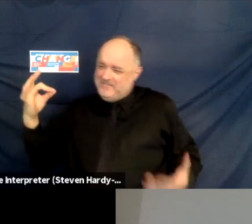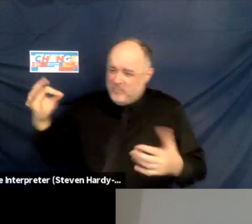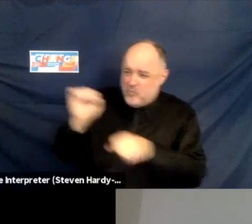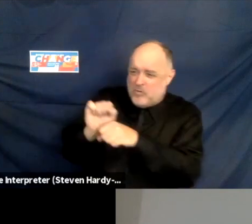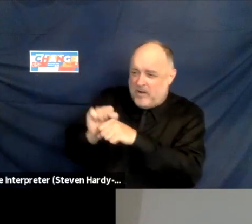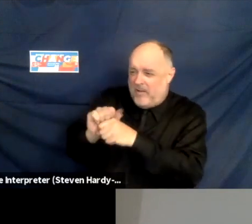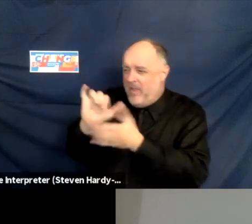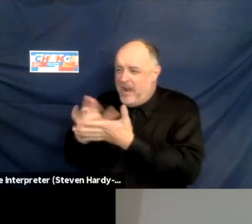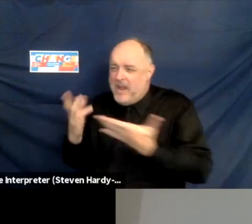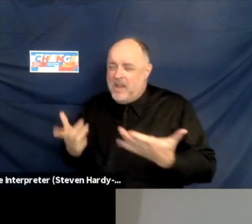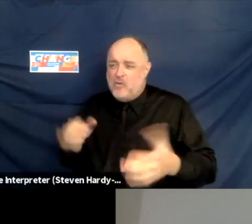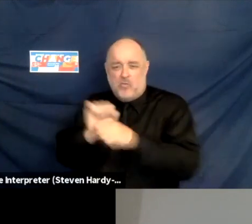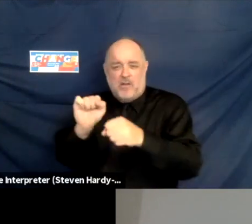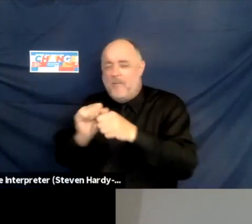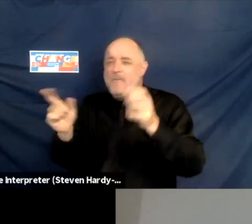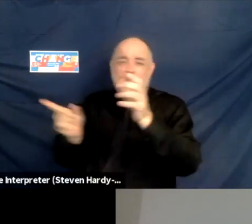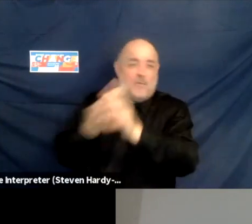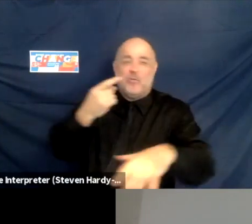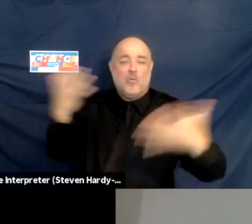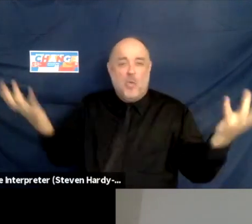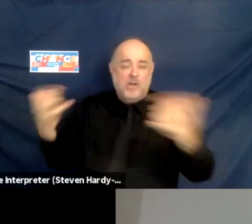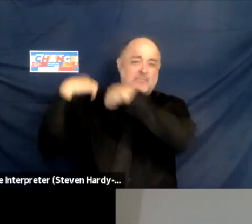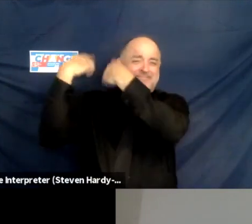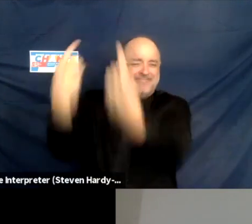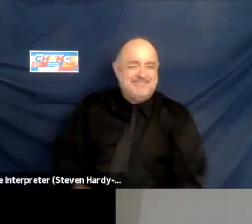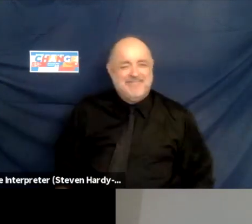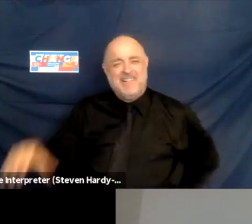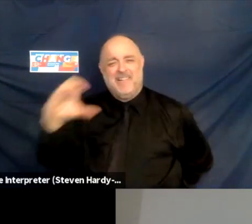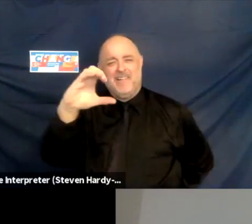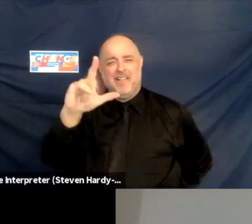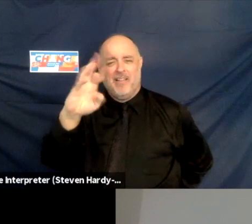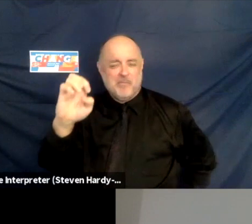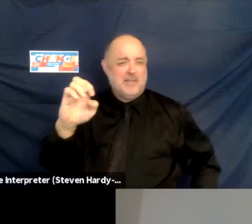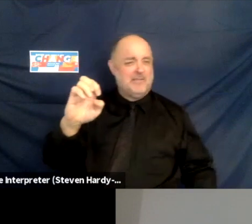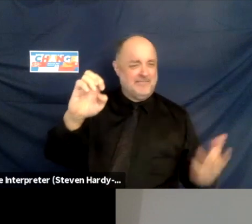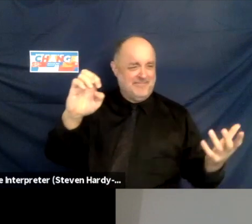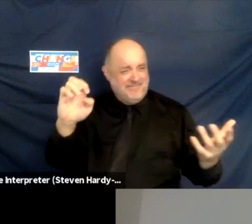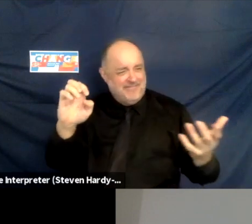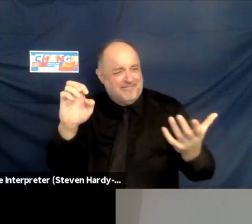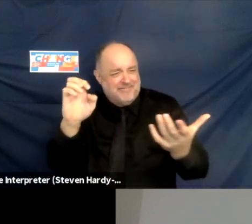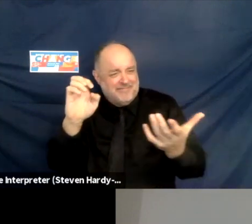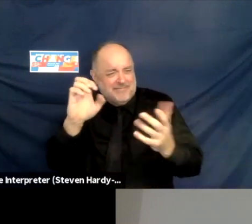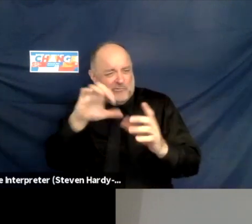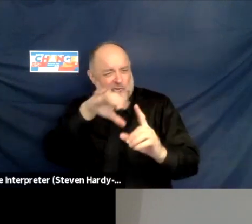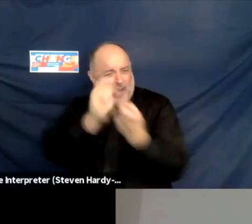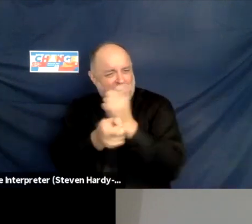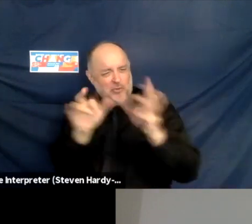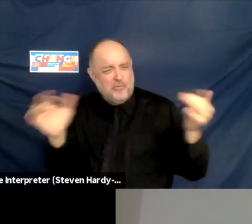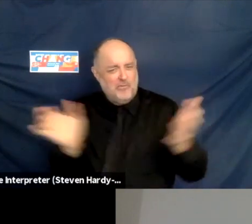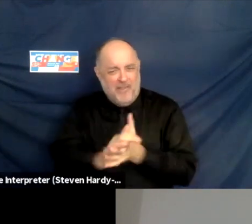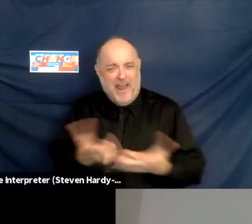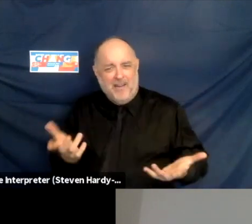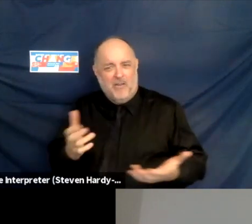advocated for the first ever climate title in a transportation reauthorization bill. It's big. This bipartisan bill